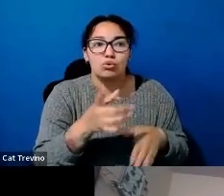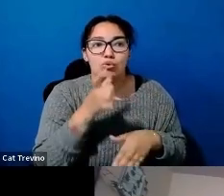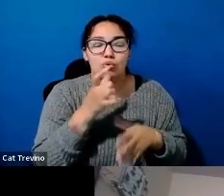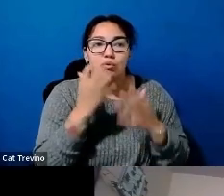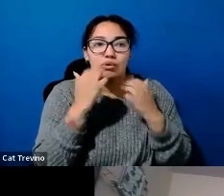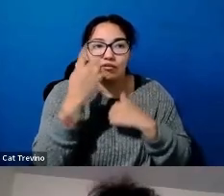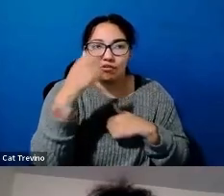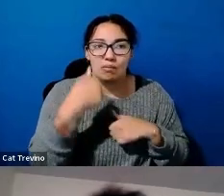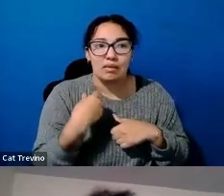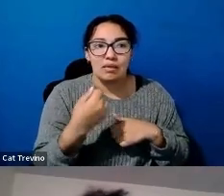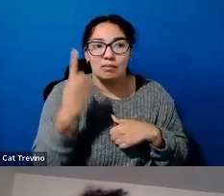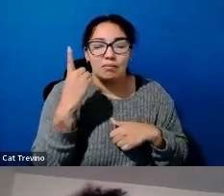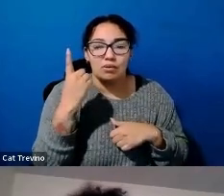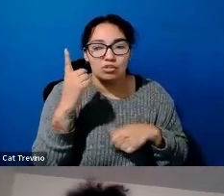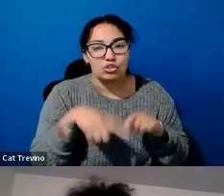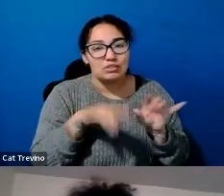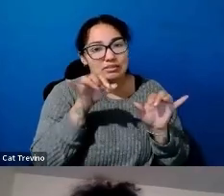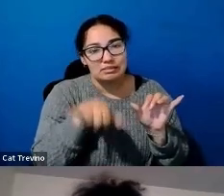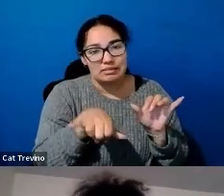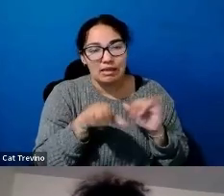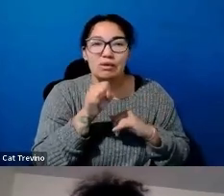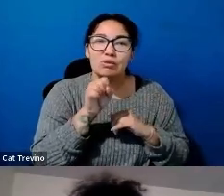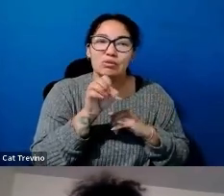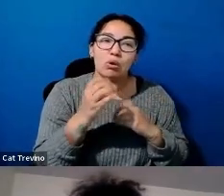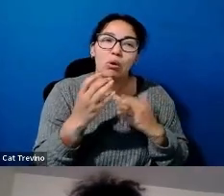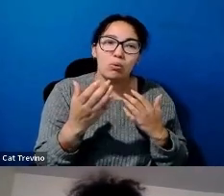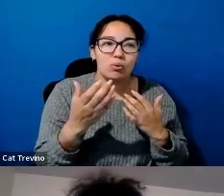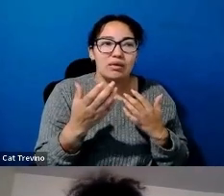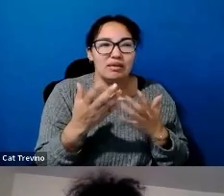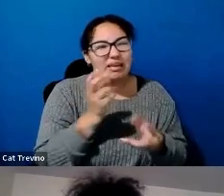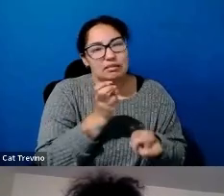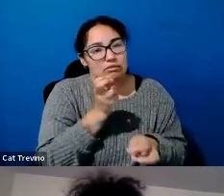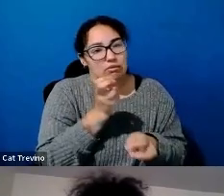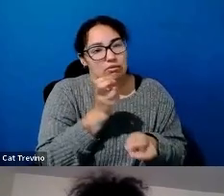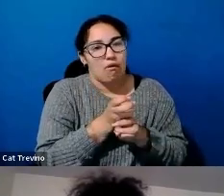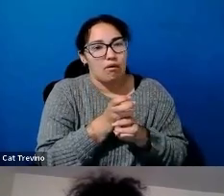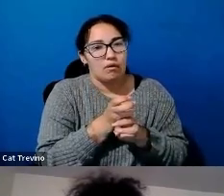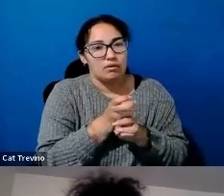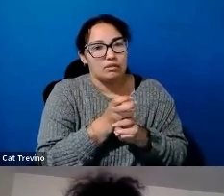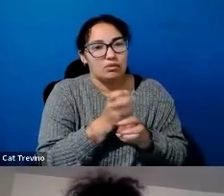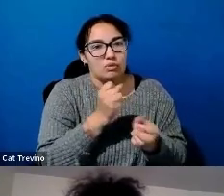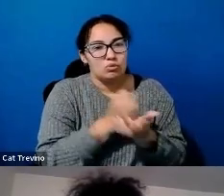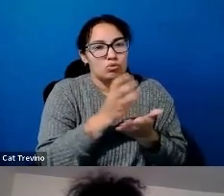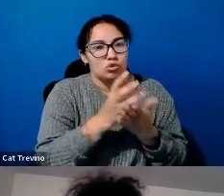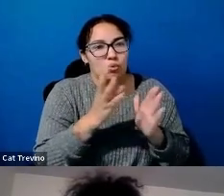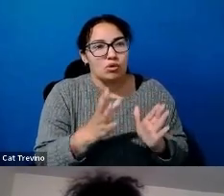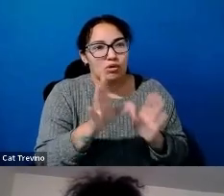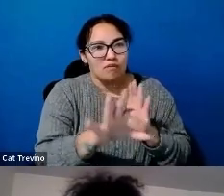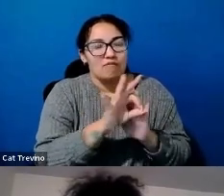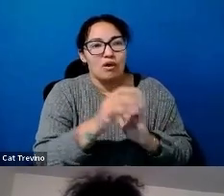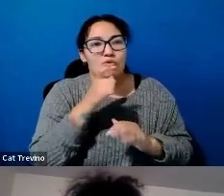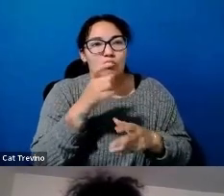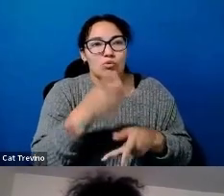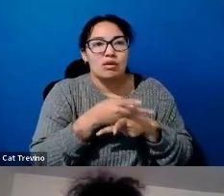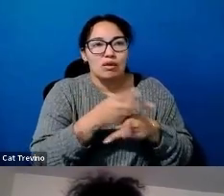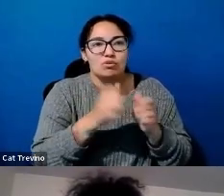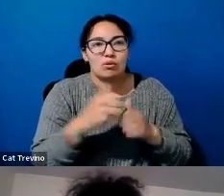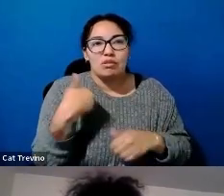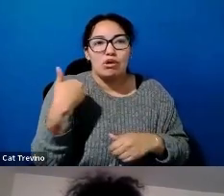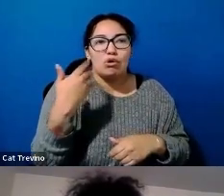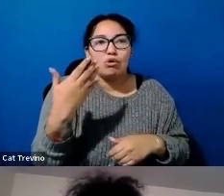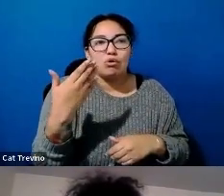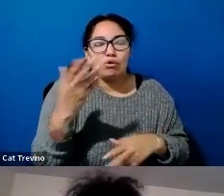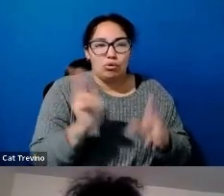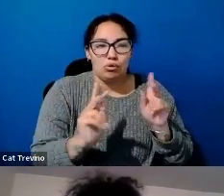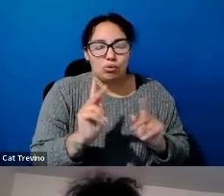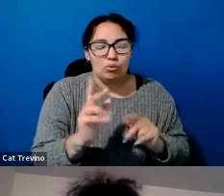but she couldn't stay. So it's basically hard having a social worker that cares about younger youth and